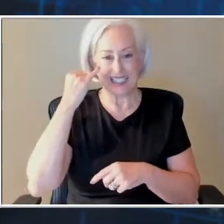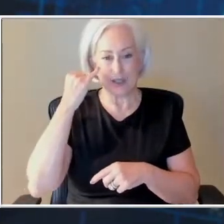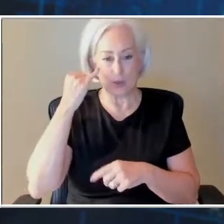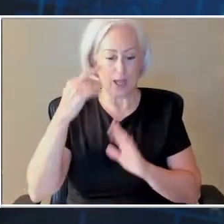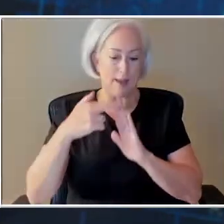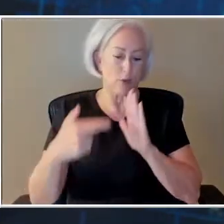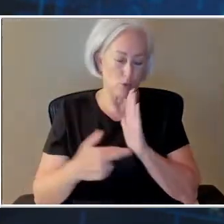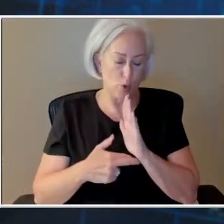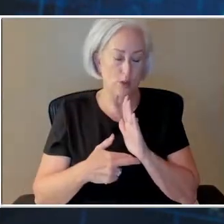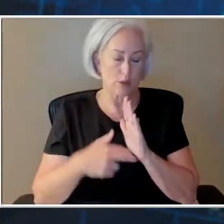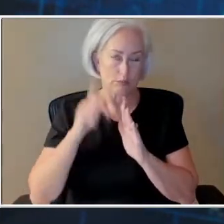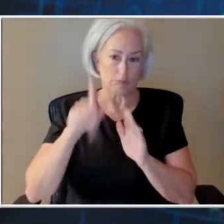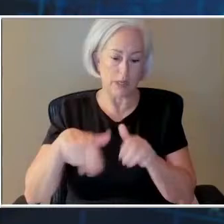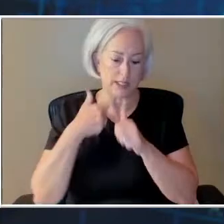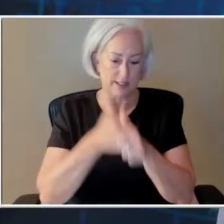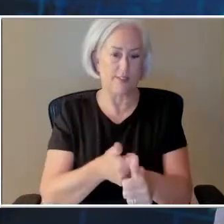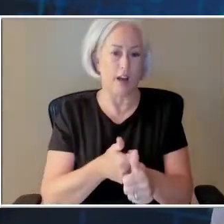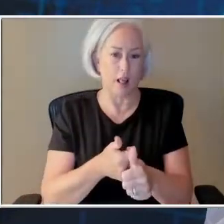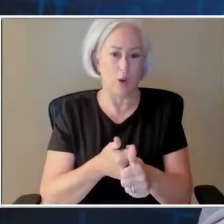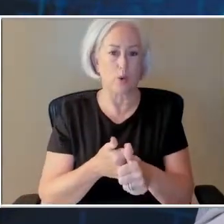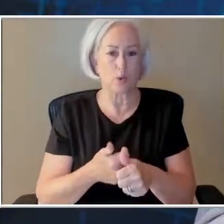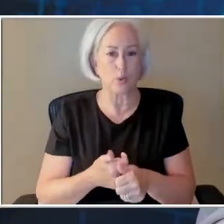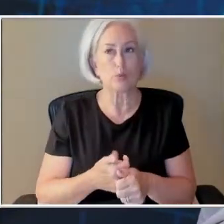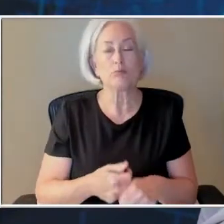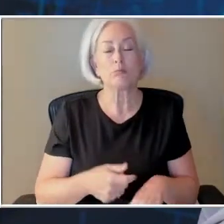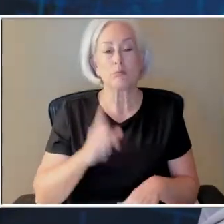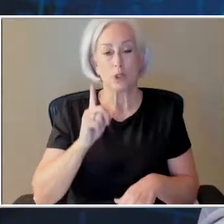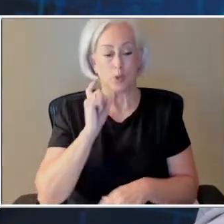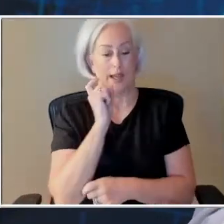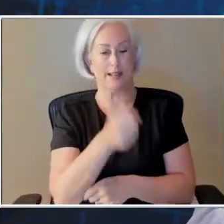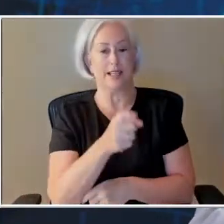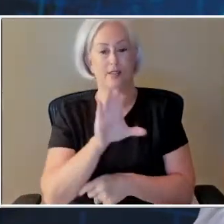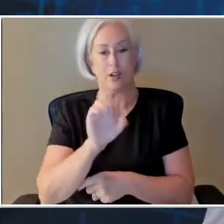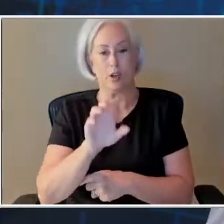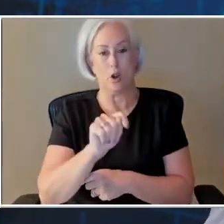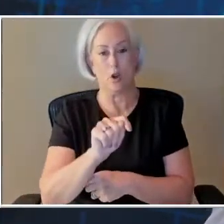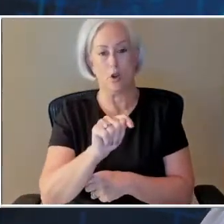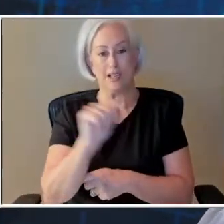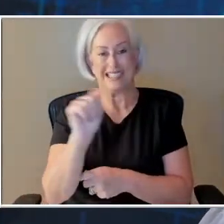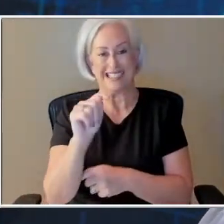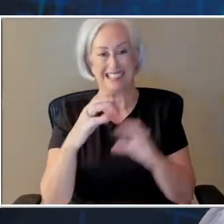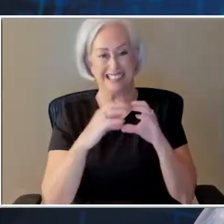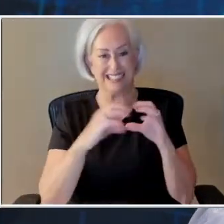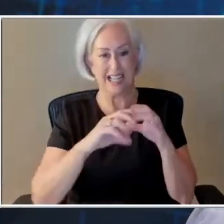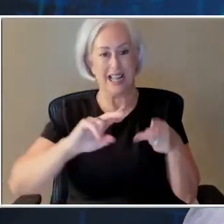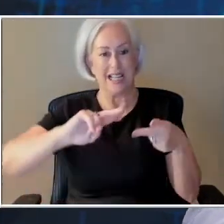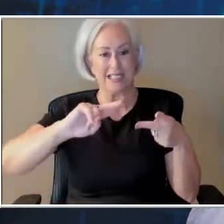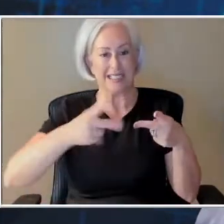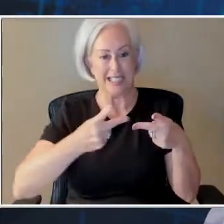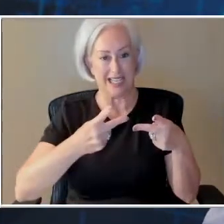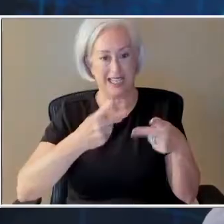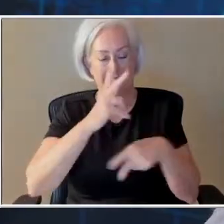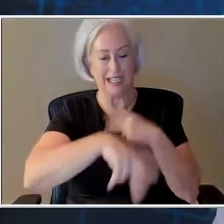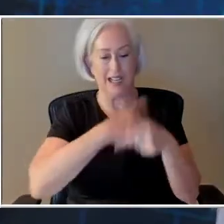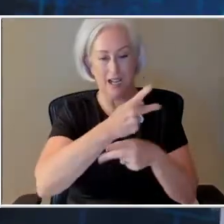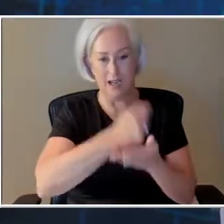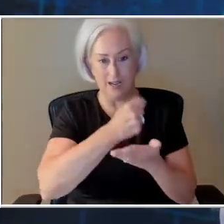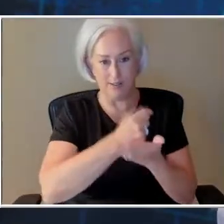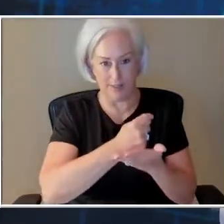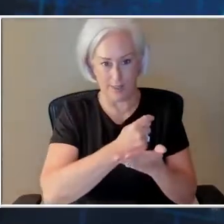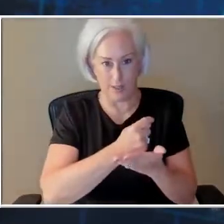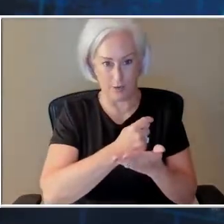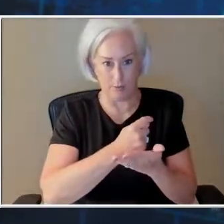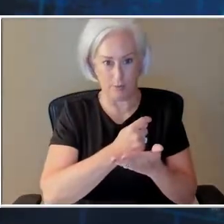guidelines that we have to follow. So, for example, you can give CAR T cell in the second line of therapy, but if the patient like in a first line,